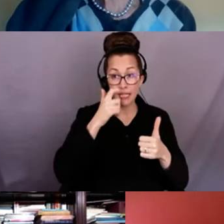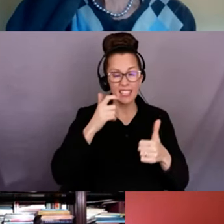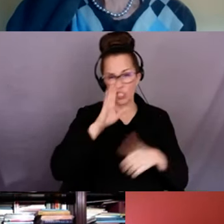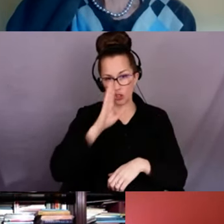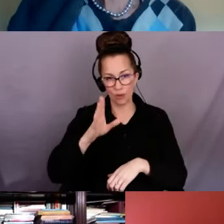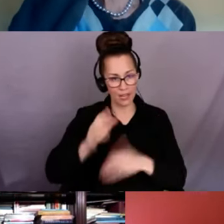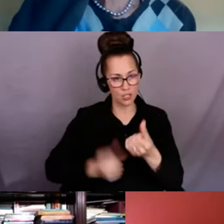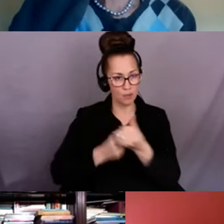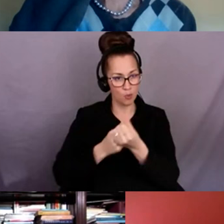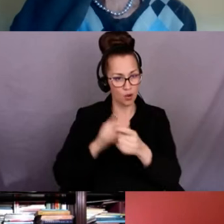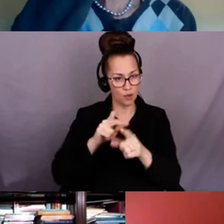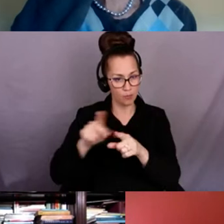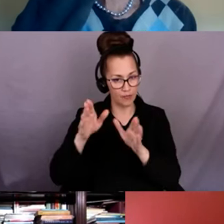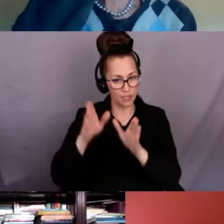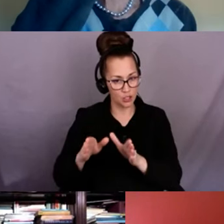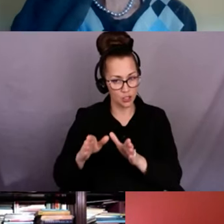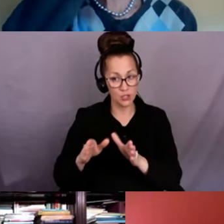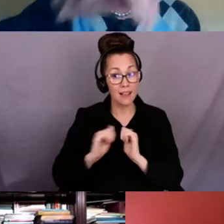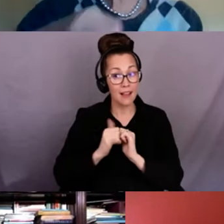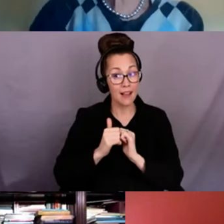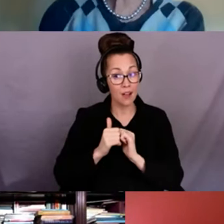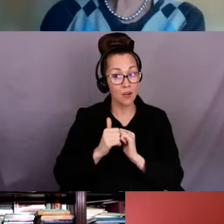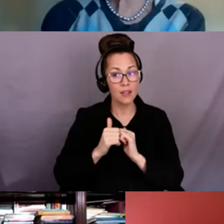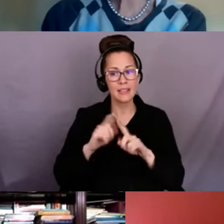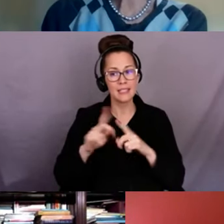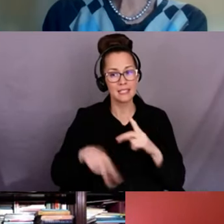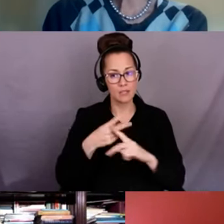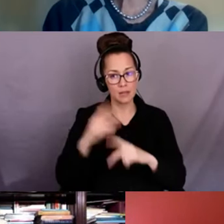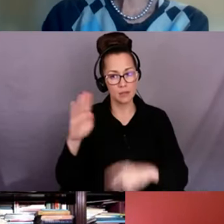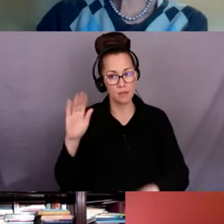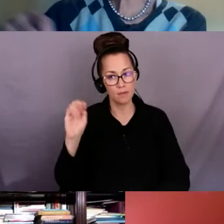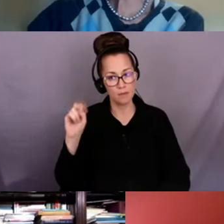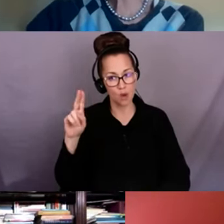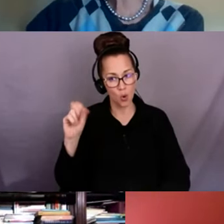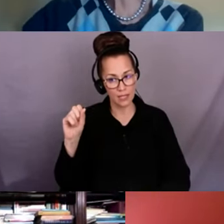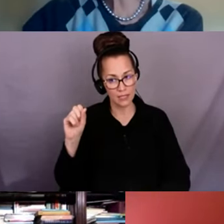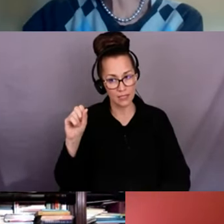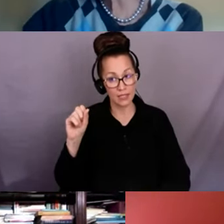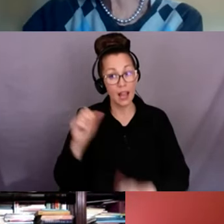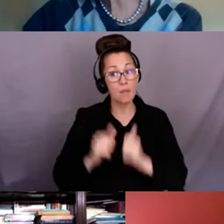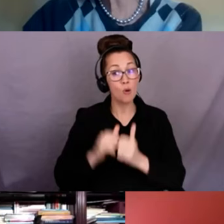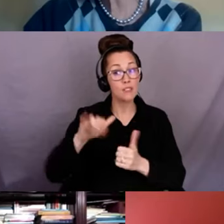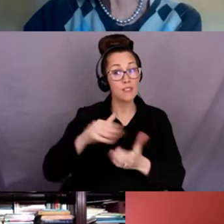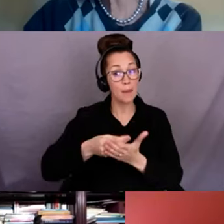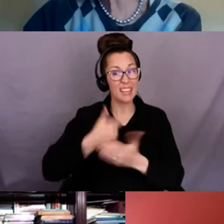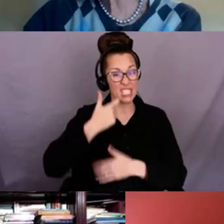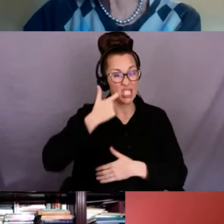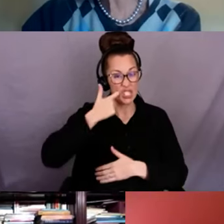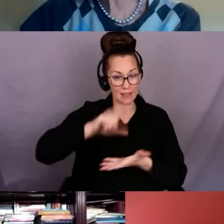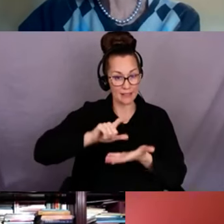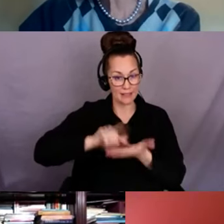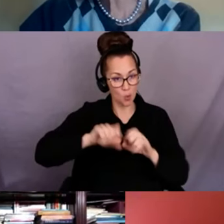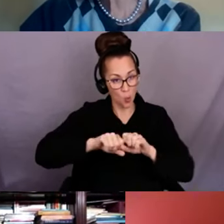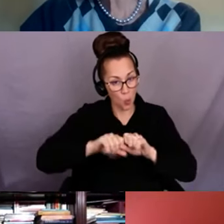support professionals in the form of, you know, different types of bonuses. And the vast majority of that money just went out over the last